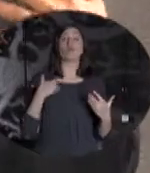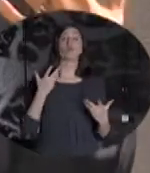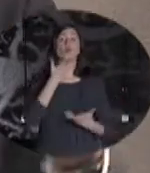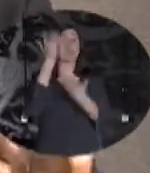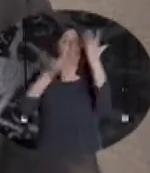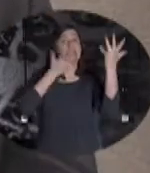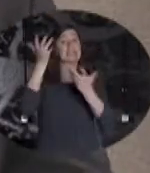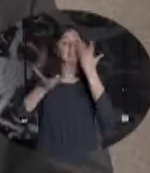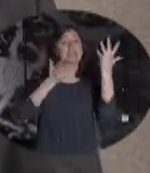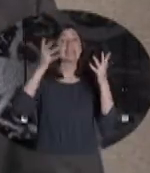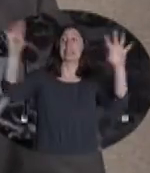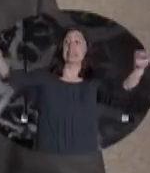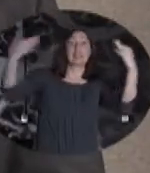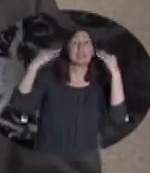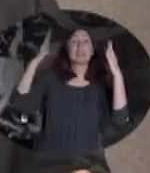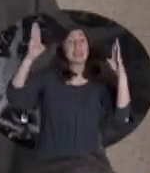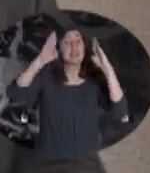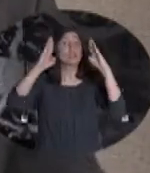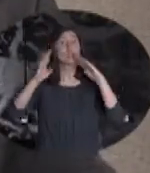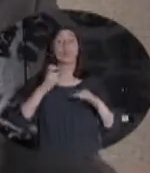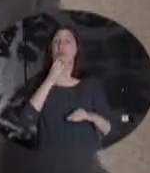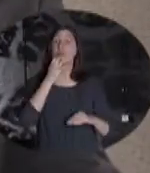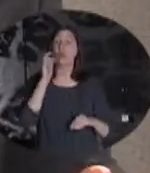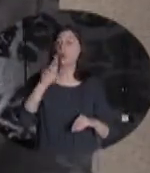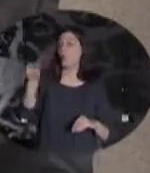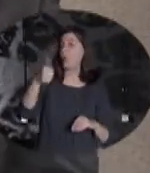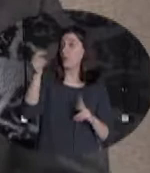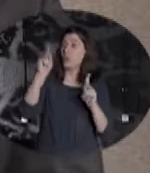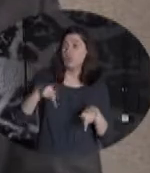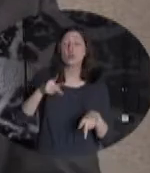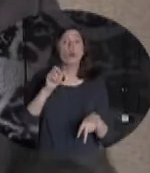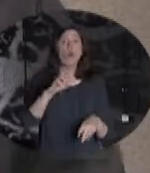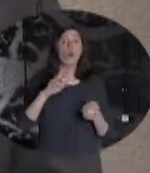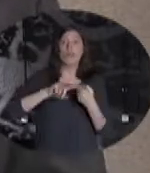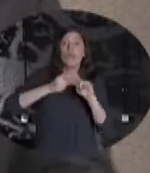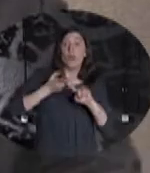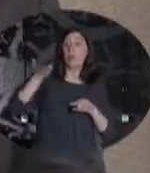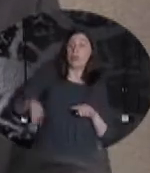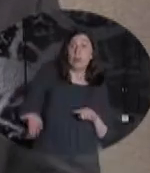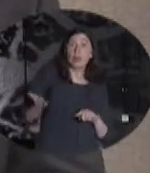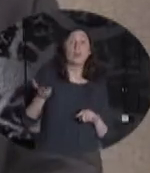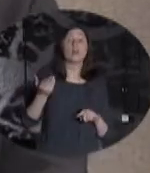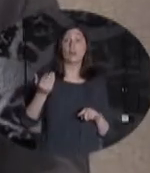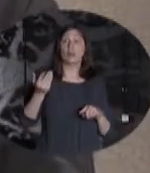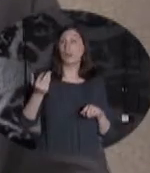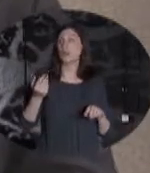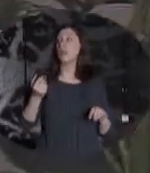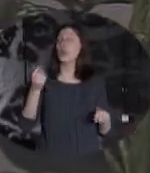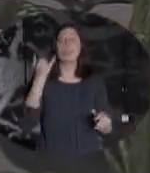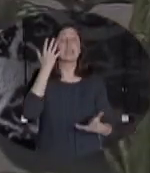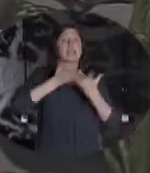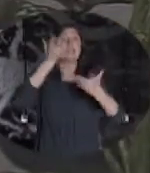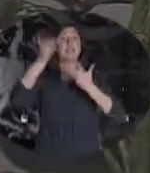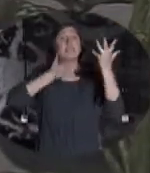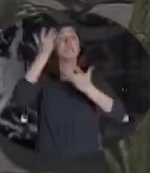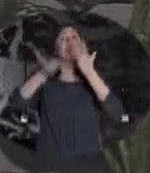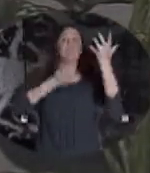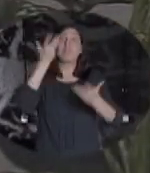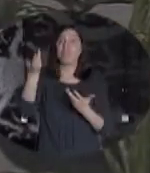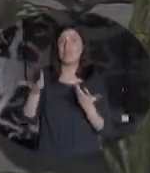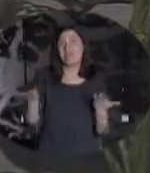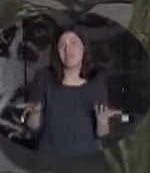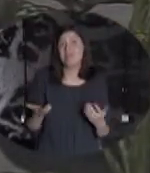get attention of a lifeguard or somebody, or try to make sure that you have a buddy with you there, so that the more of you there are, the louder noise you can make. But